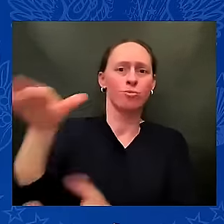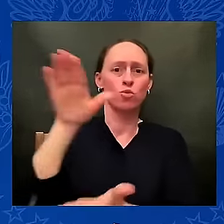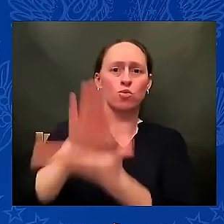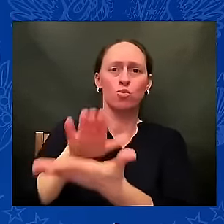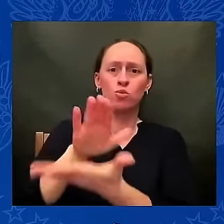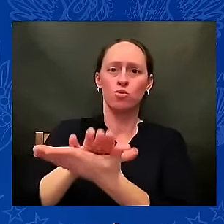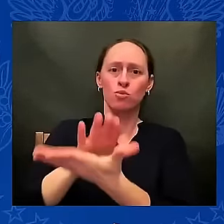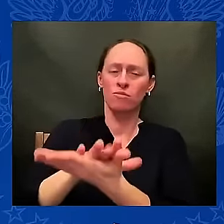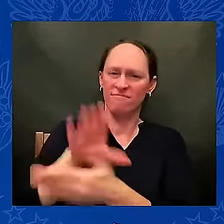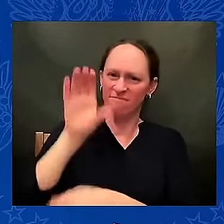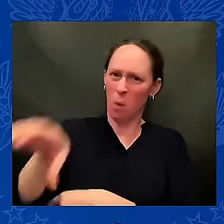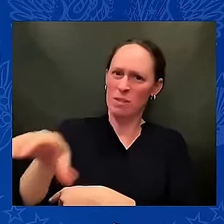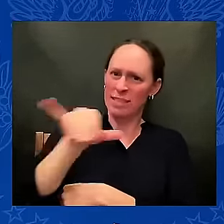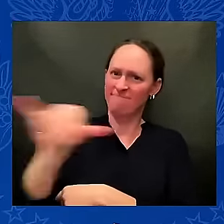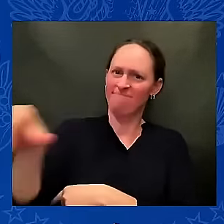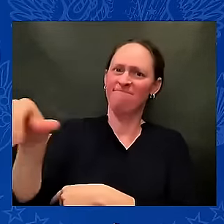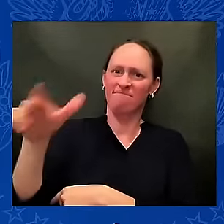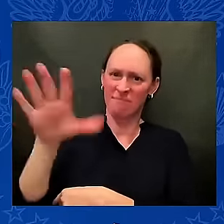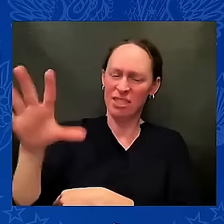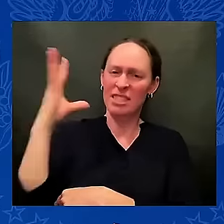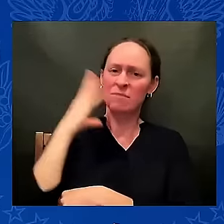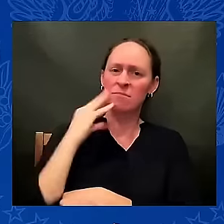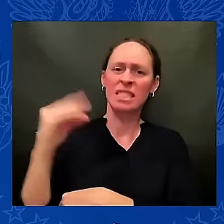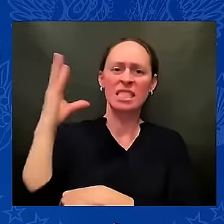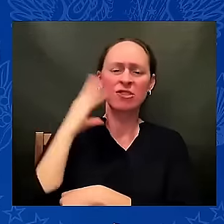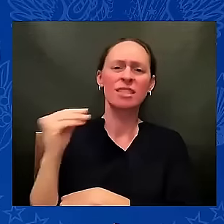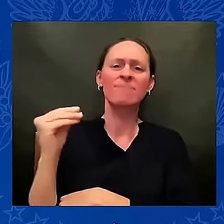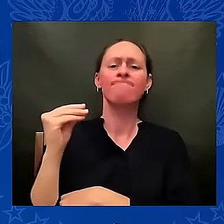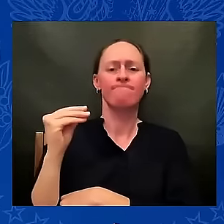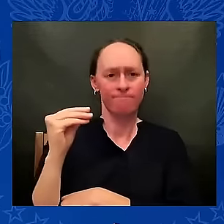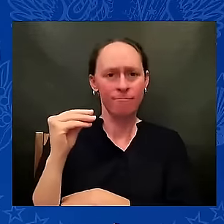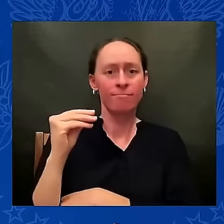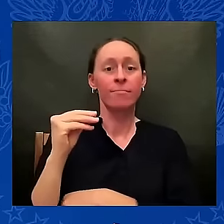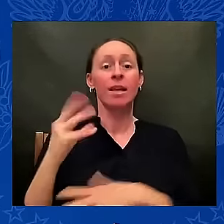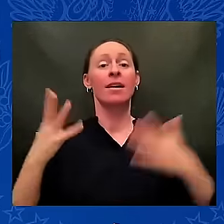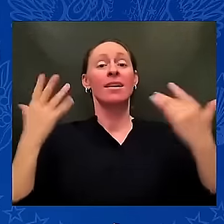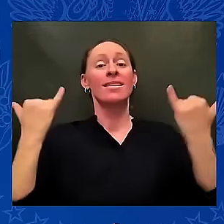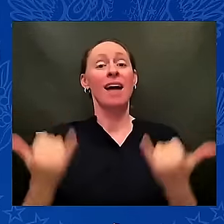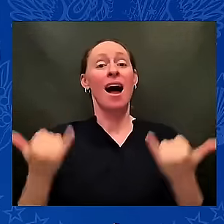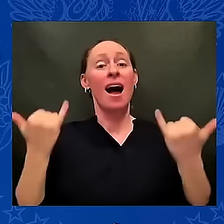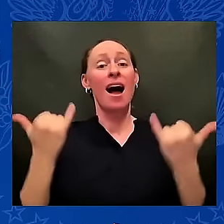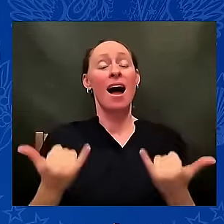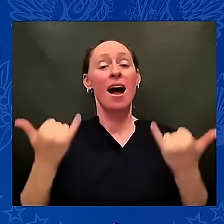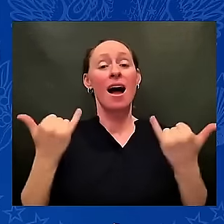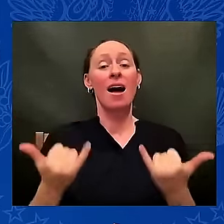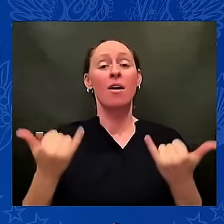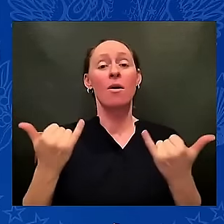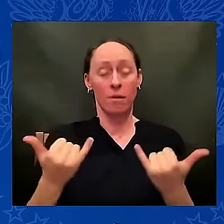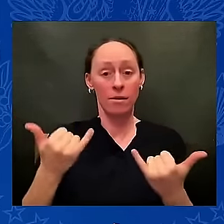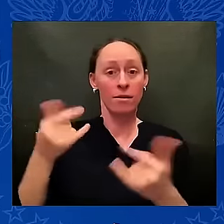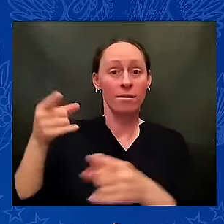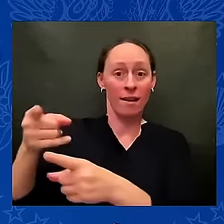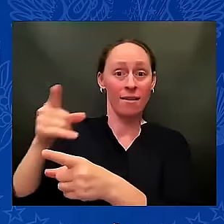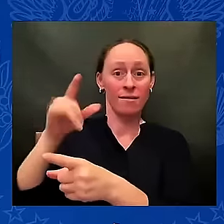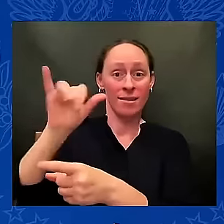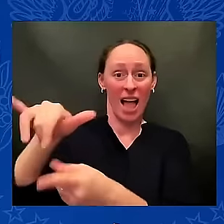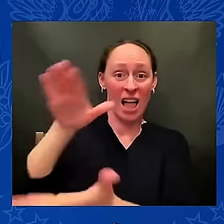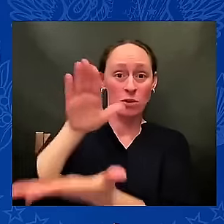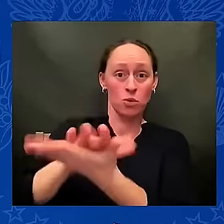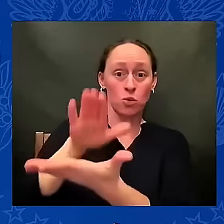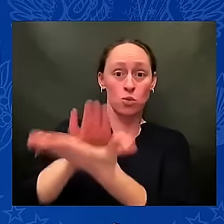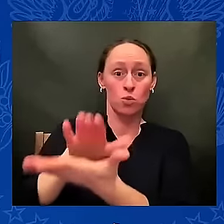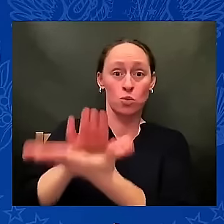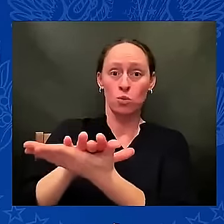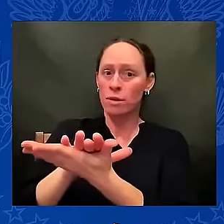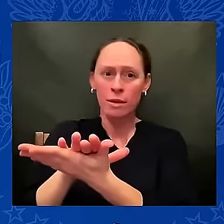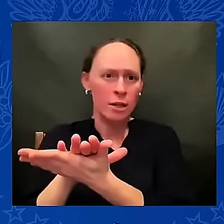Lesquat, the extensive work on the breaking ground has happened with her. It's appropriate that she is bringing an end to what that